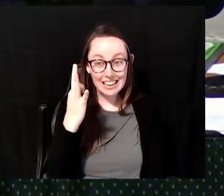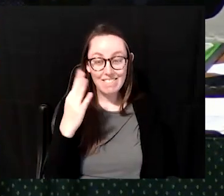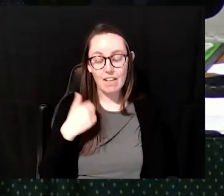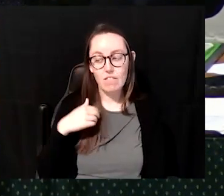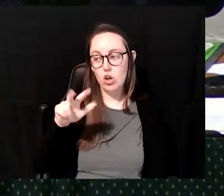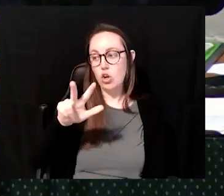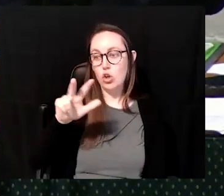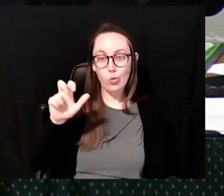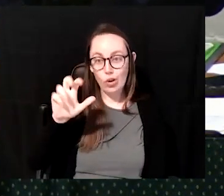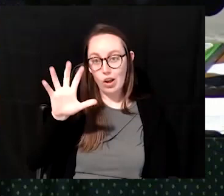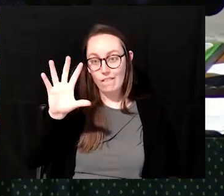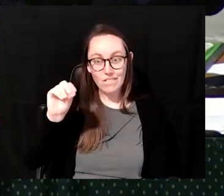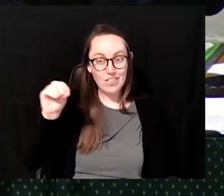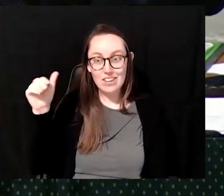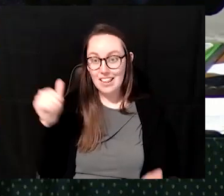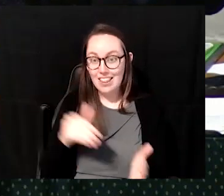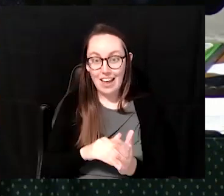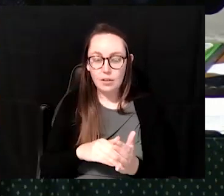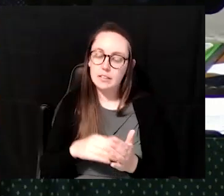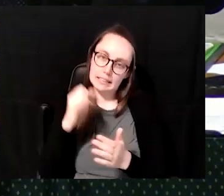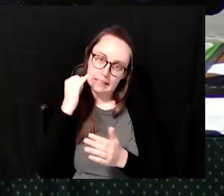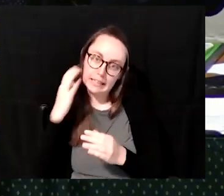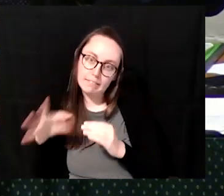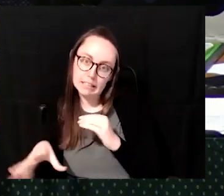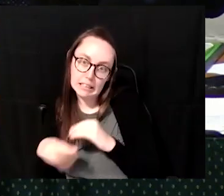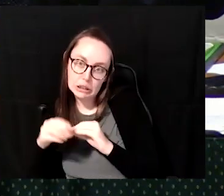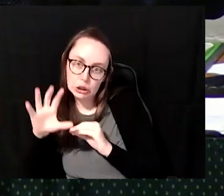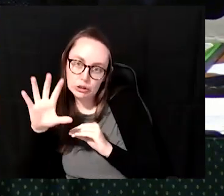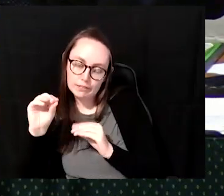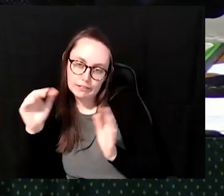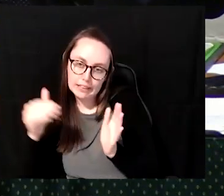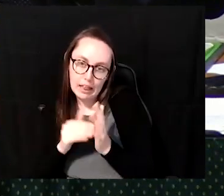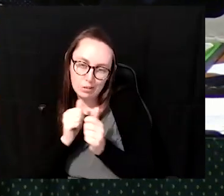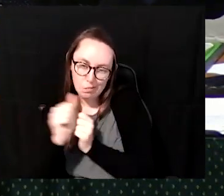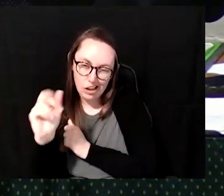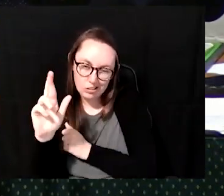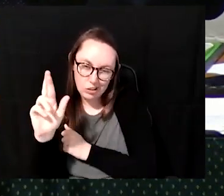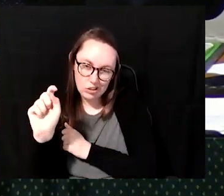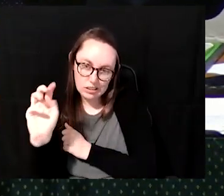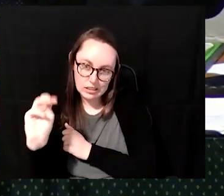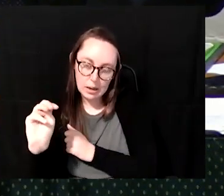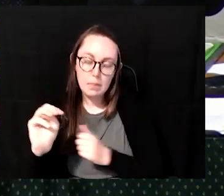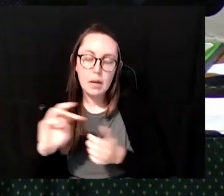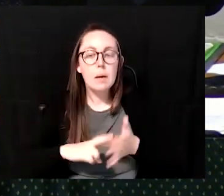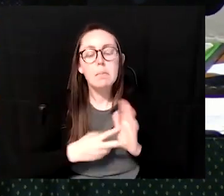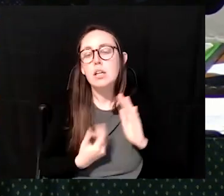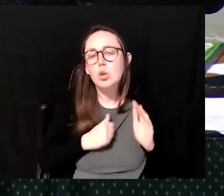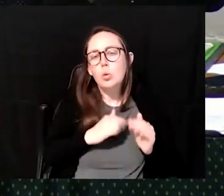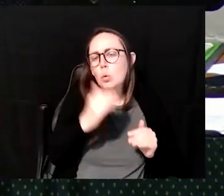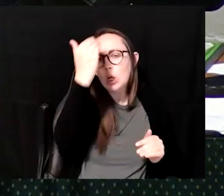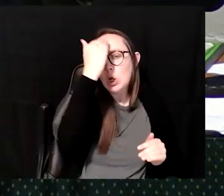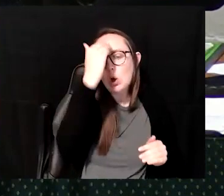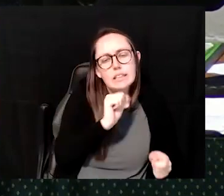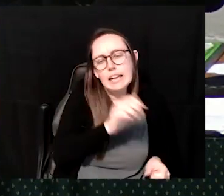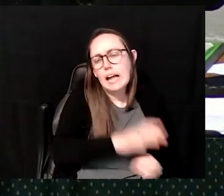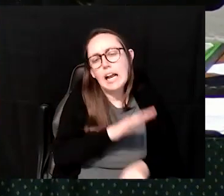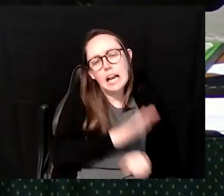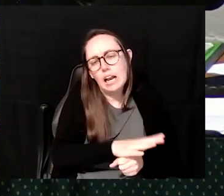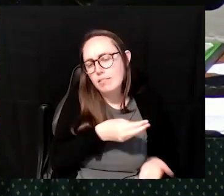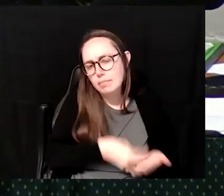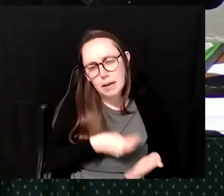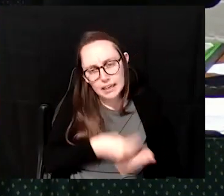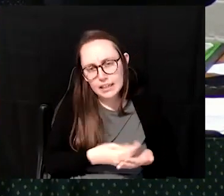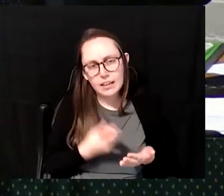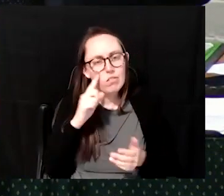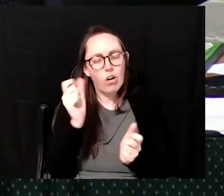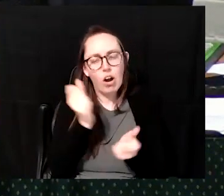be insufficient to um operationalize stuff from this report you know at best I think